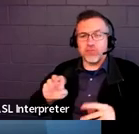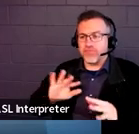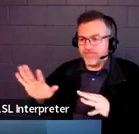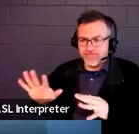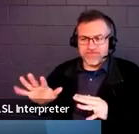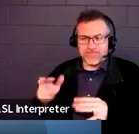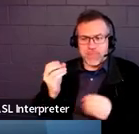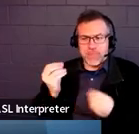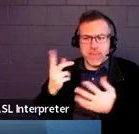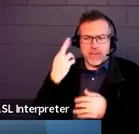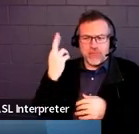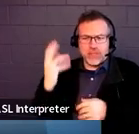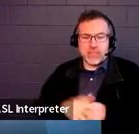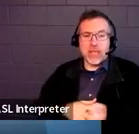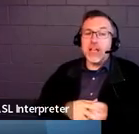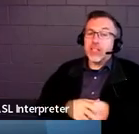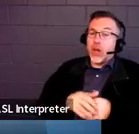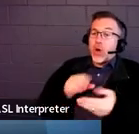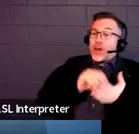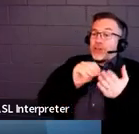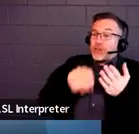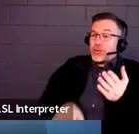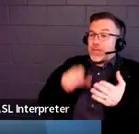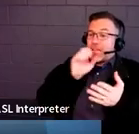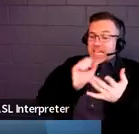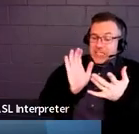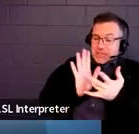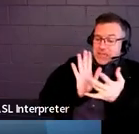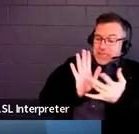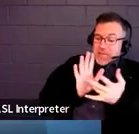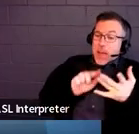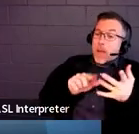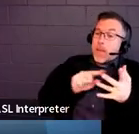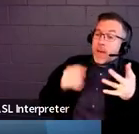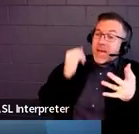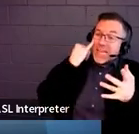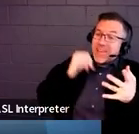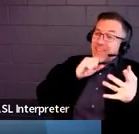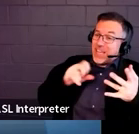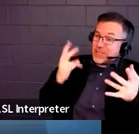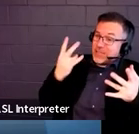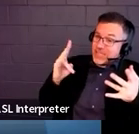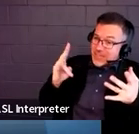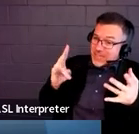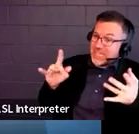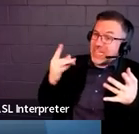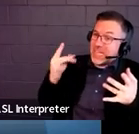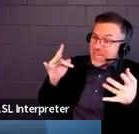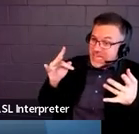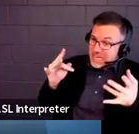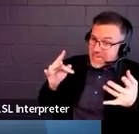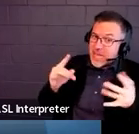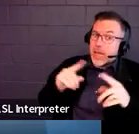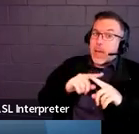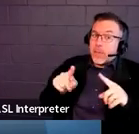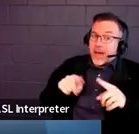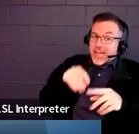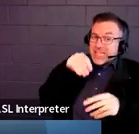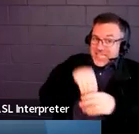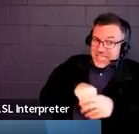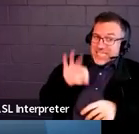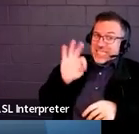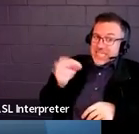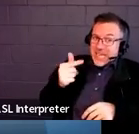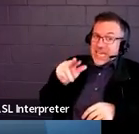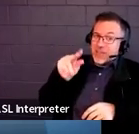a ninth grade student that is 17 or 18 years old, we know that we have to look at that transition plan